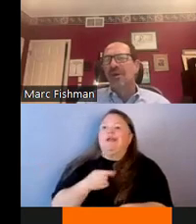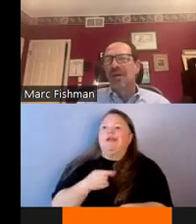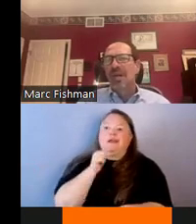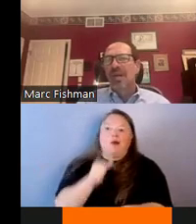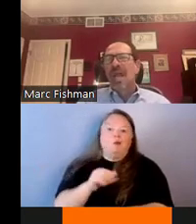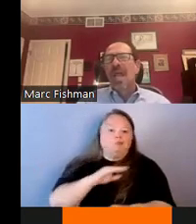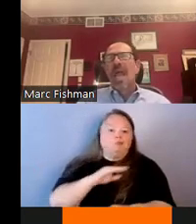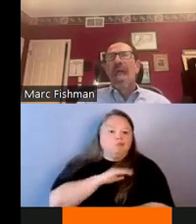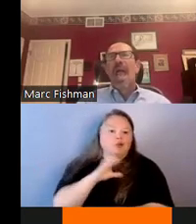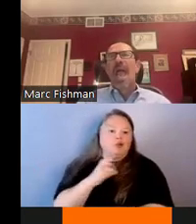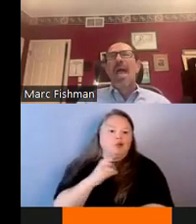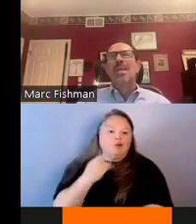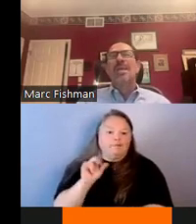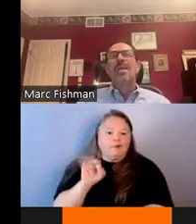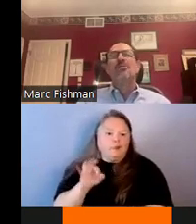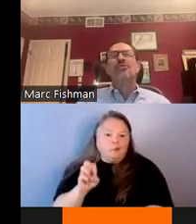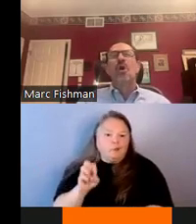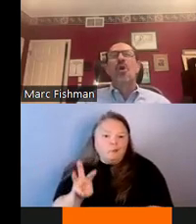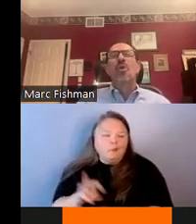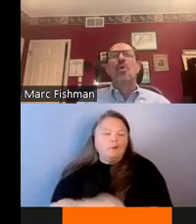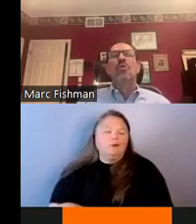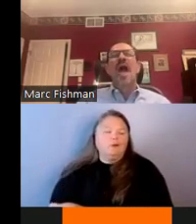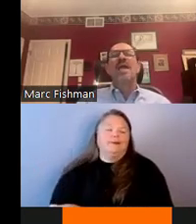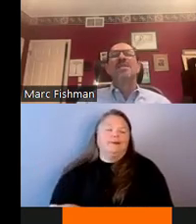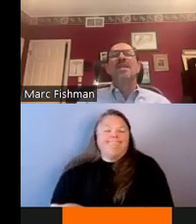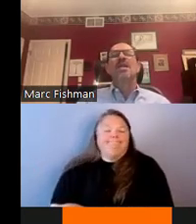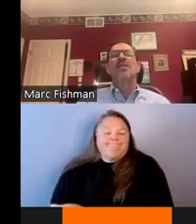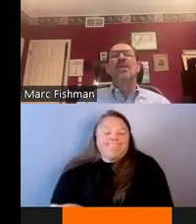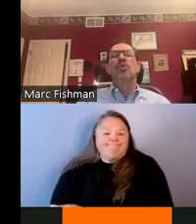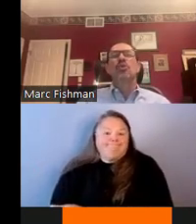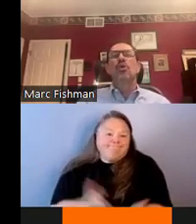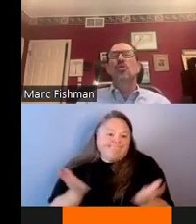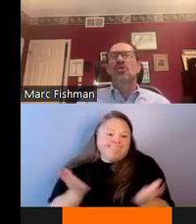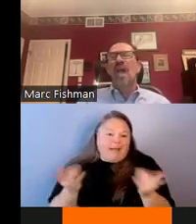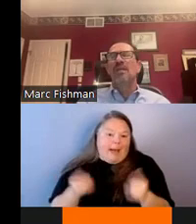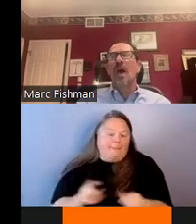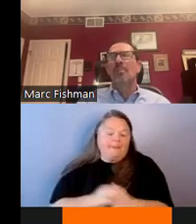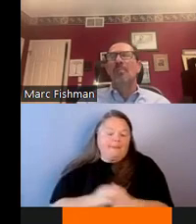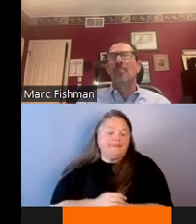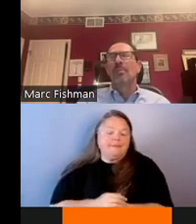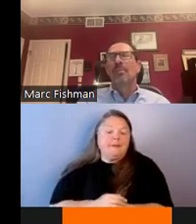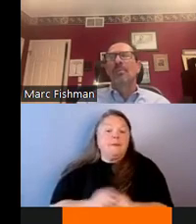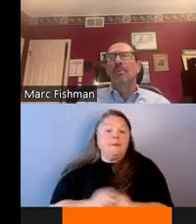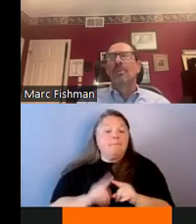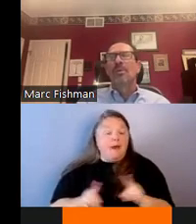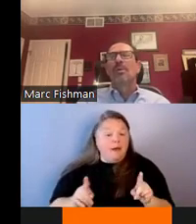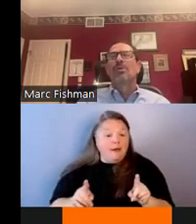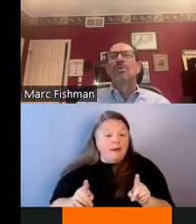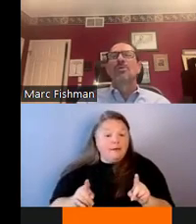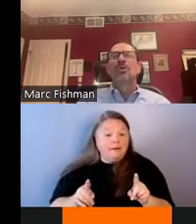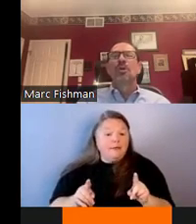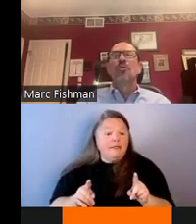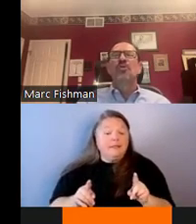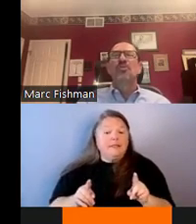curfew, whatever. And so the idea that you could stand up